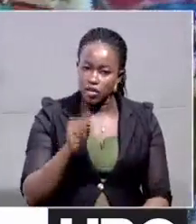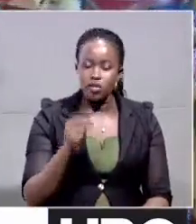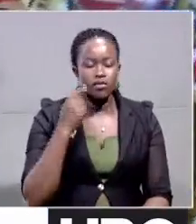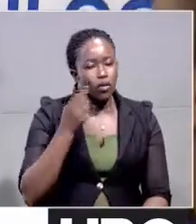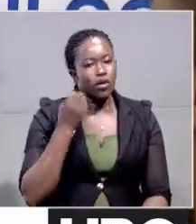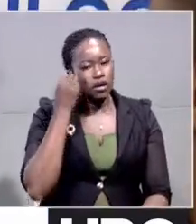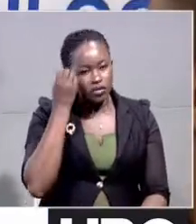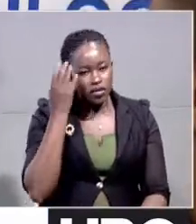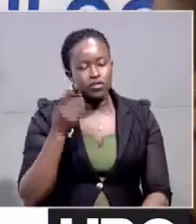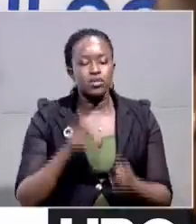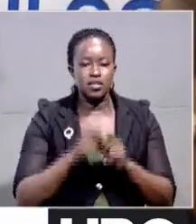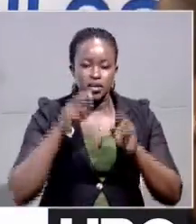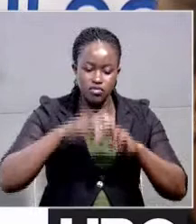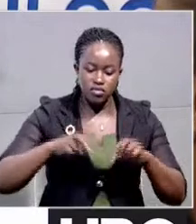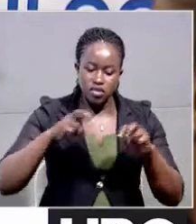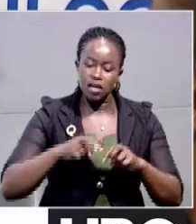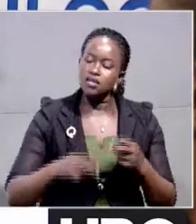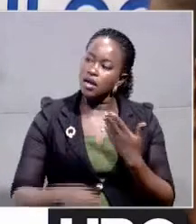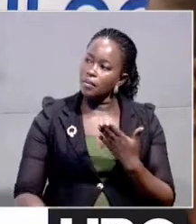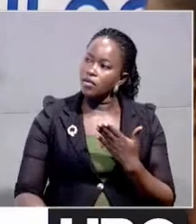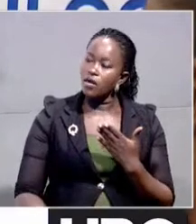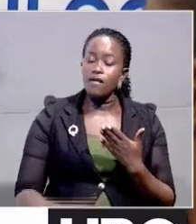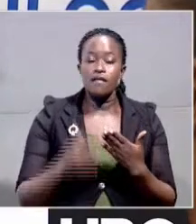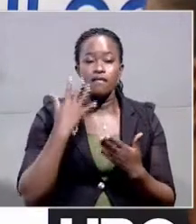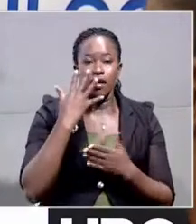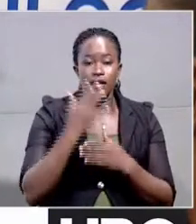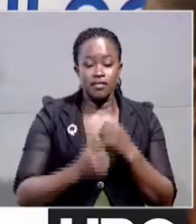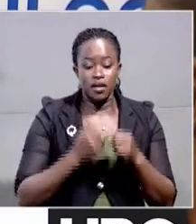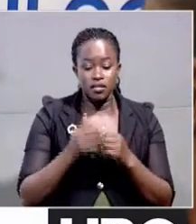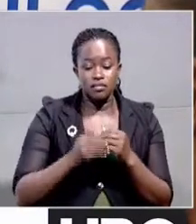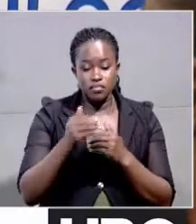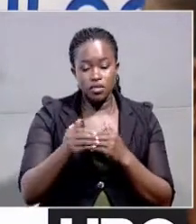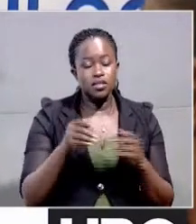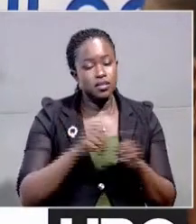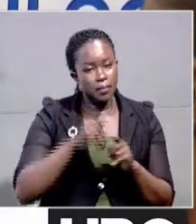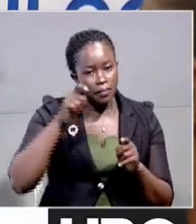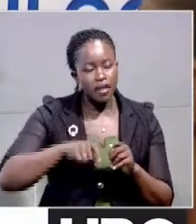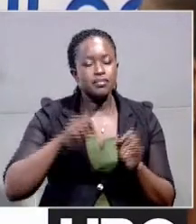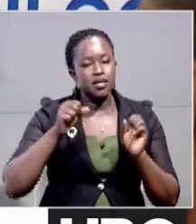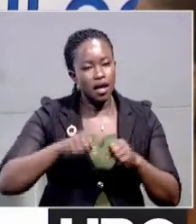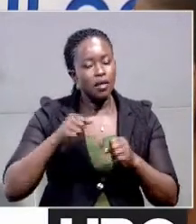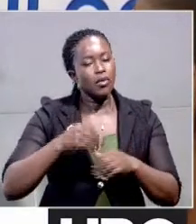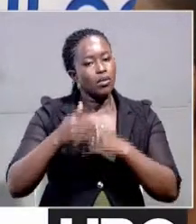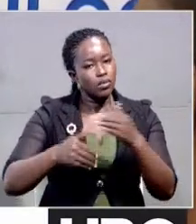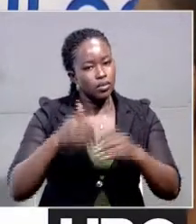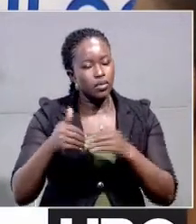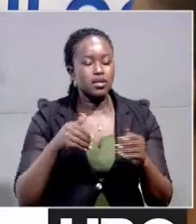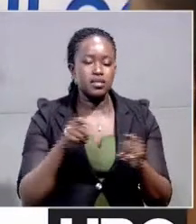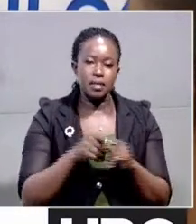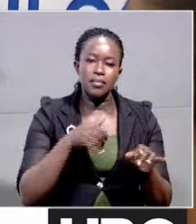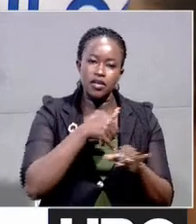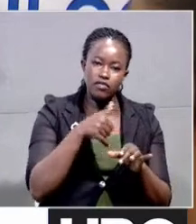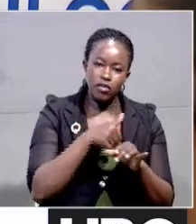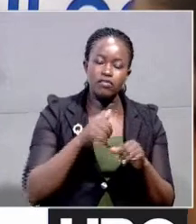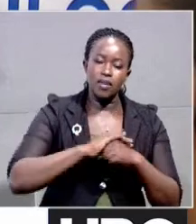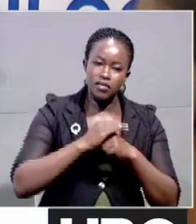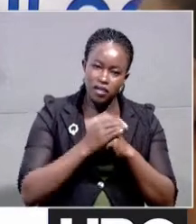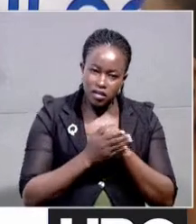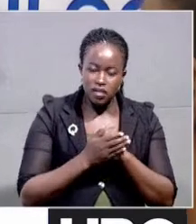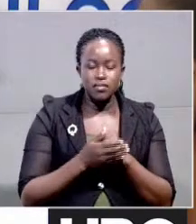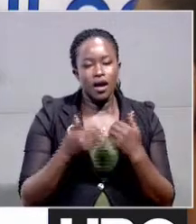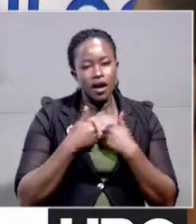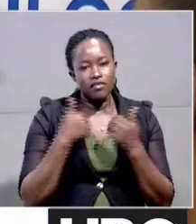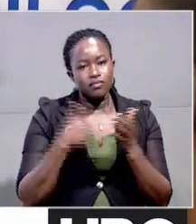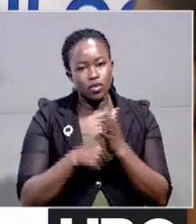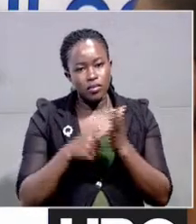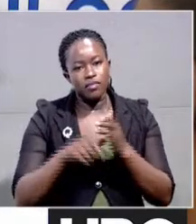and research. Then in the next 5 years, they should be able to grow. Those also involved in manufacturing that have been having a problem of land.